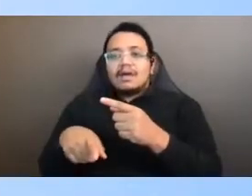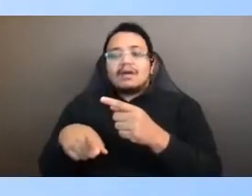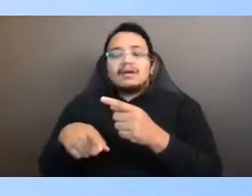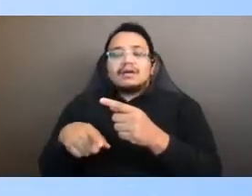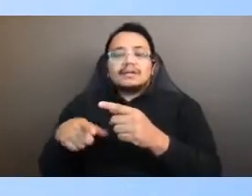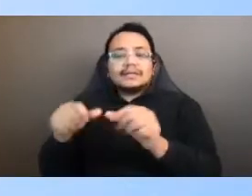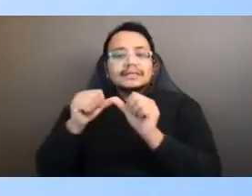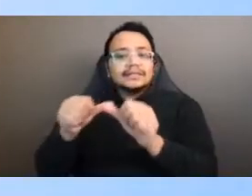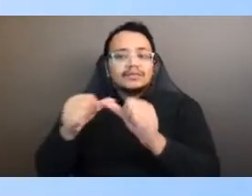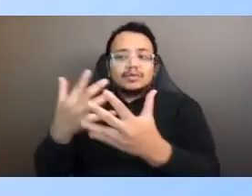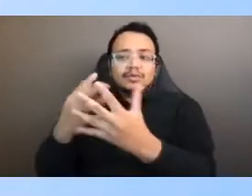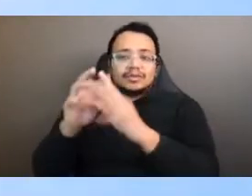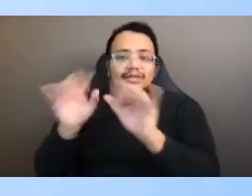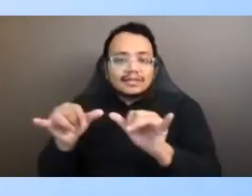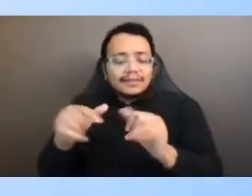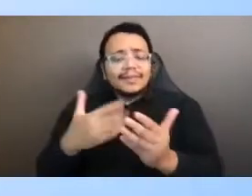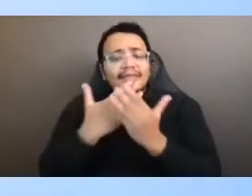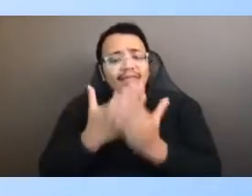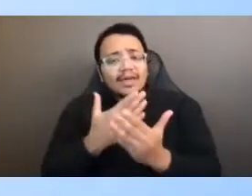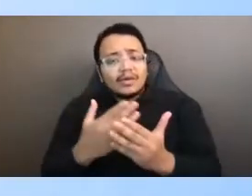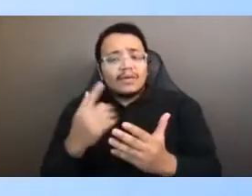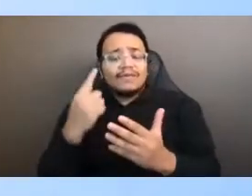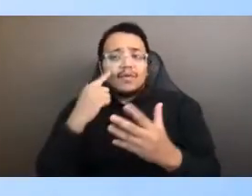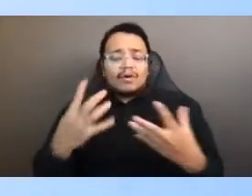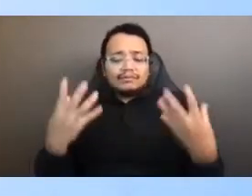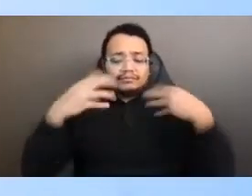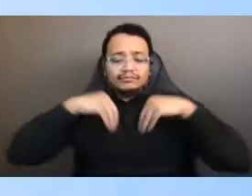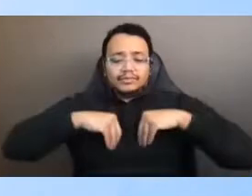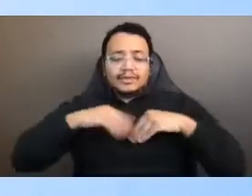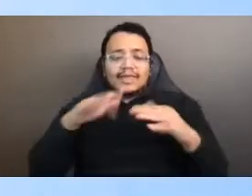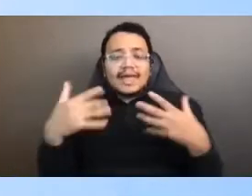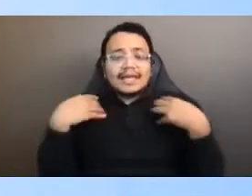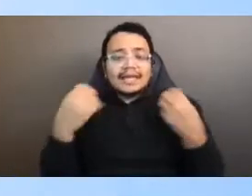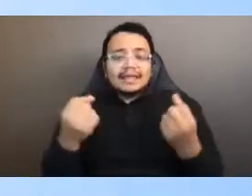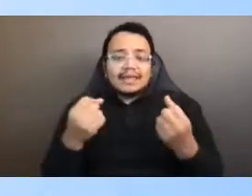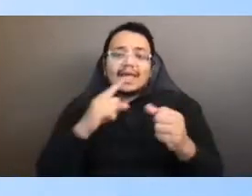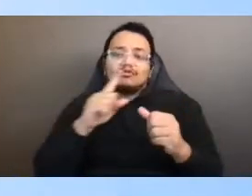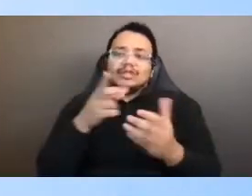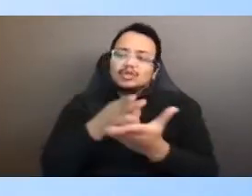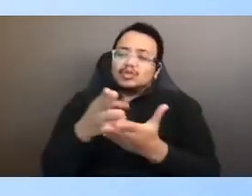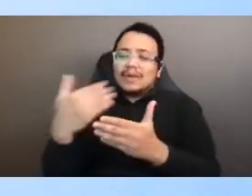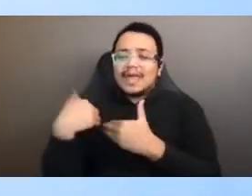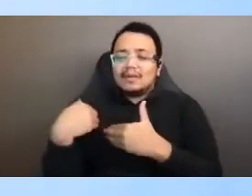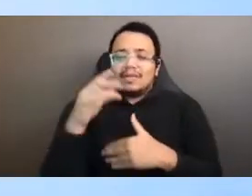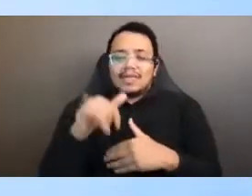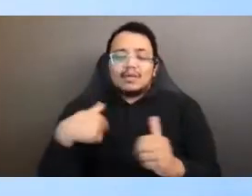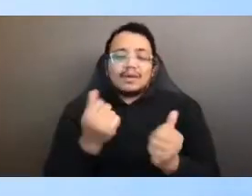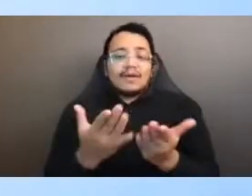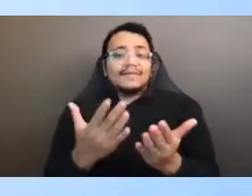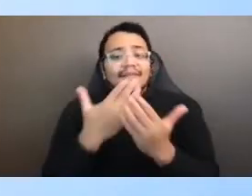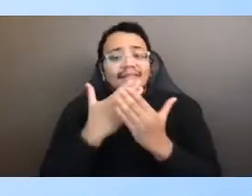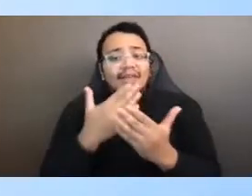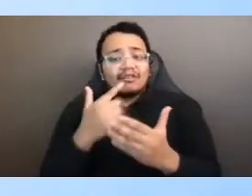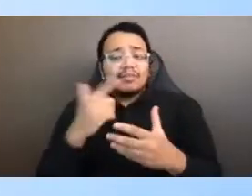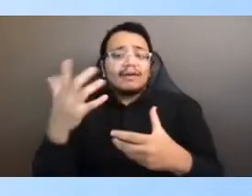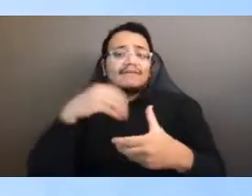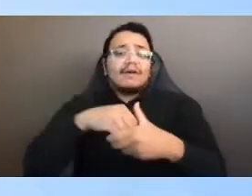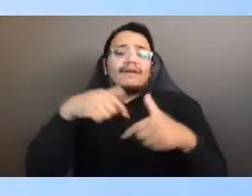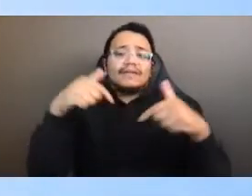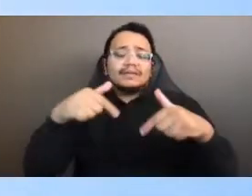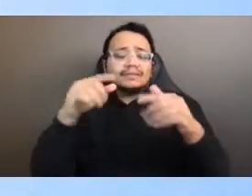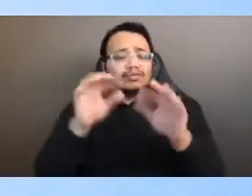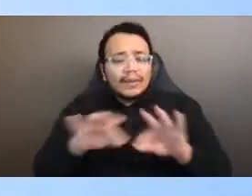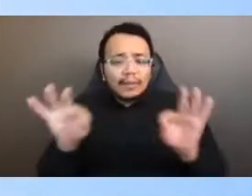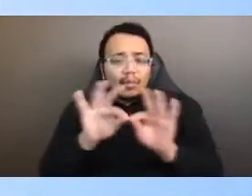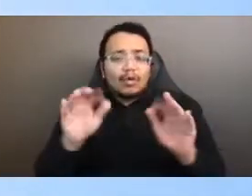that healing and true accountability can provide. And thank you for being a part of necessary and very courageous